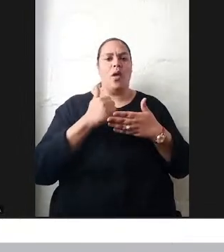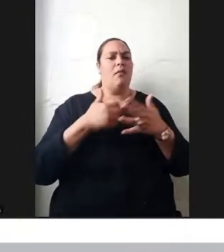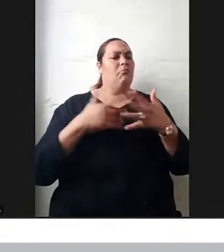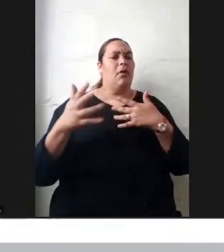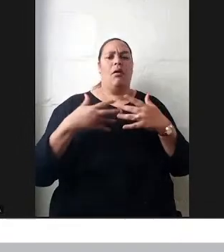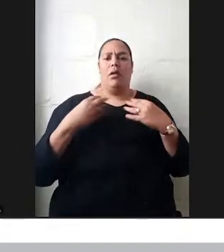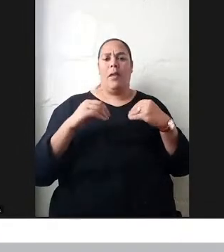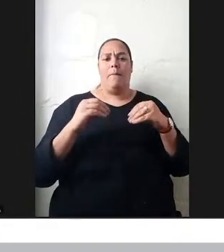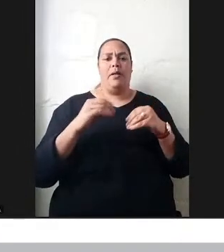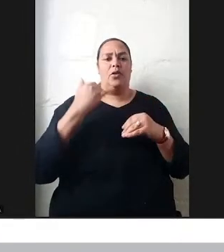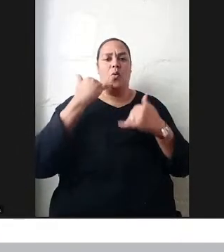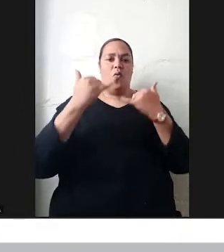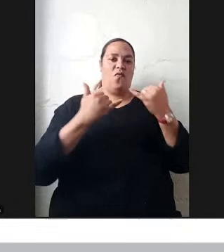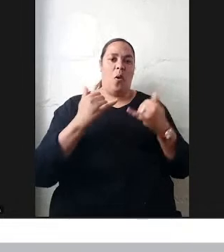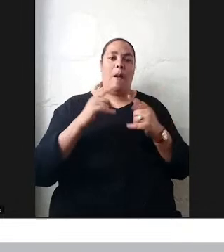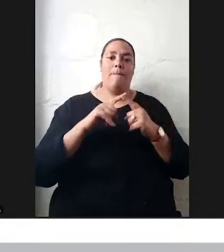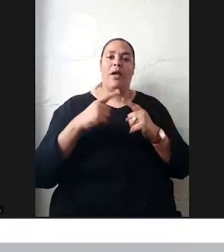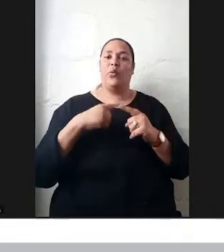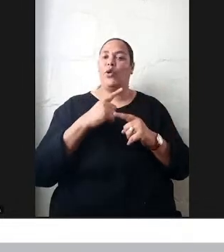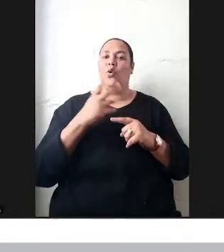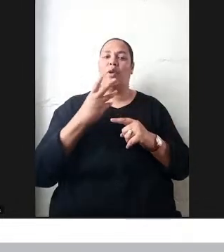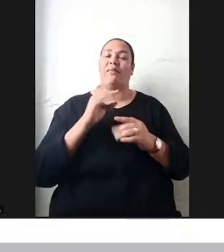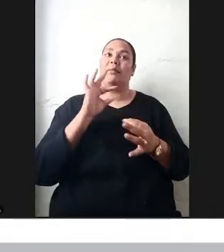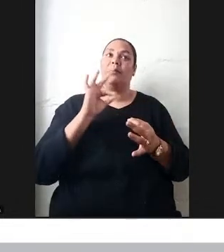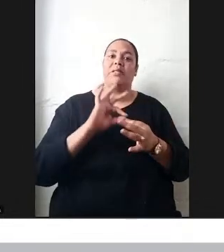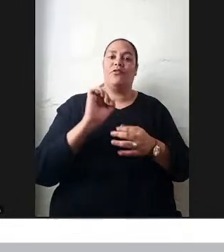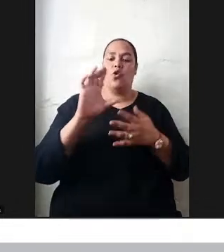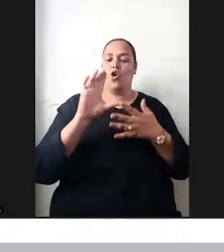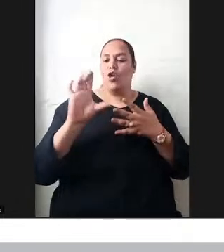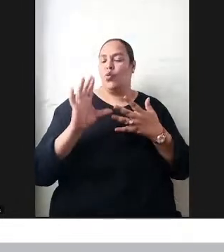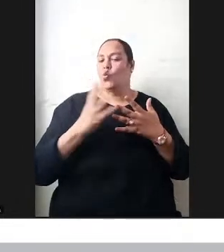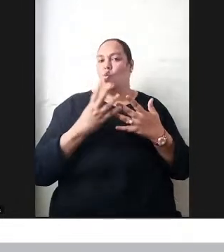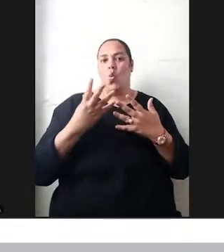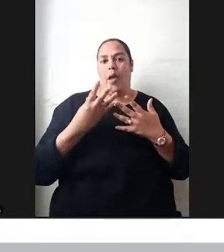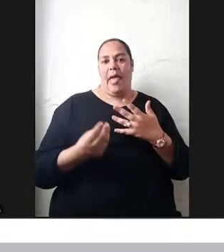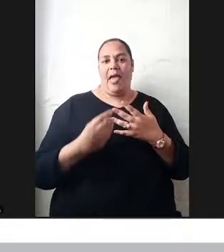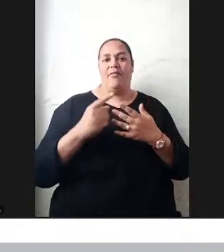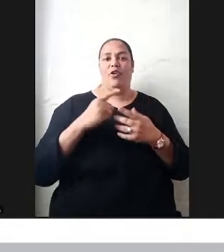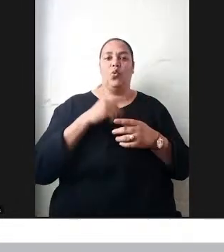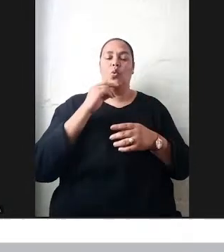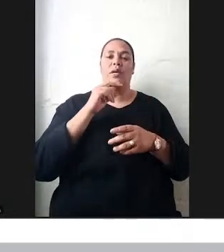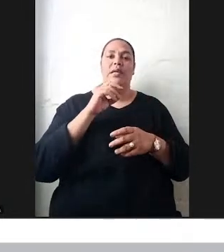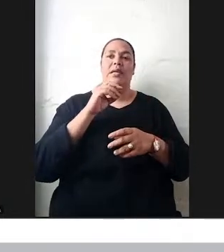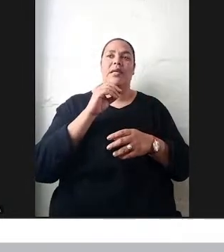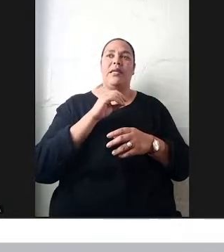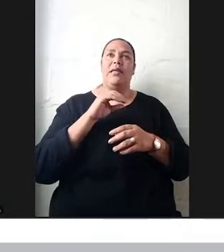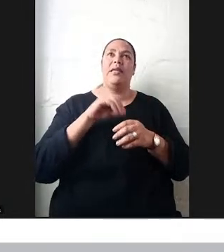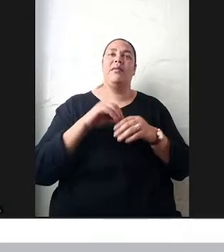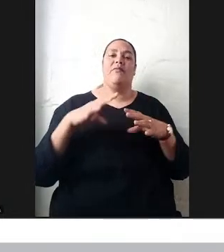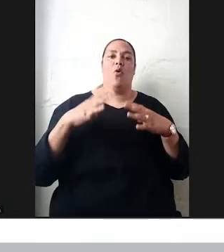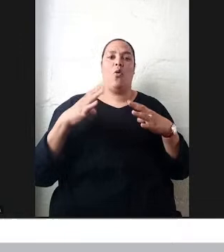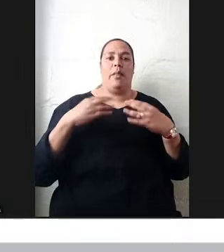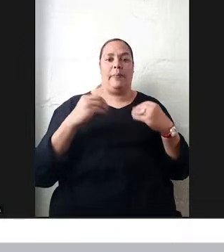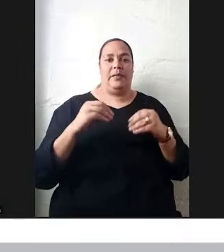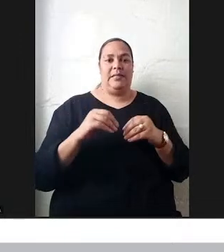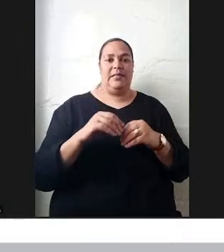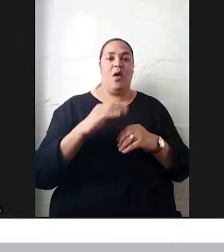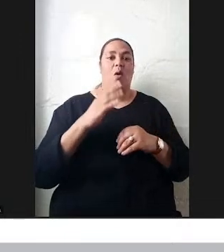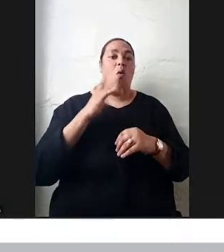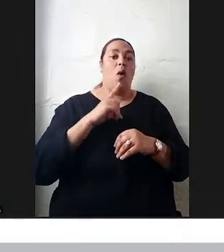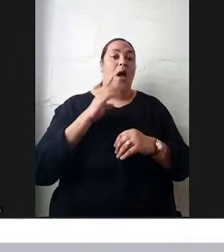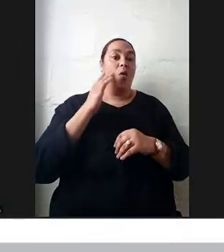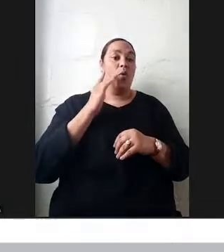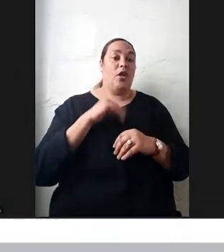in. However, we do not have a specific category with regard to informal businesses, because when we are addressing queries, we do it